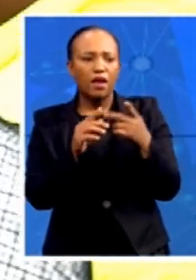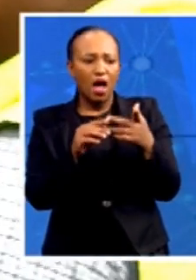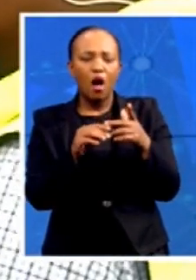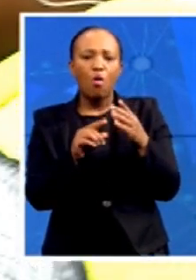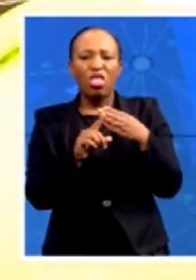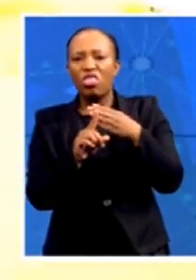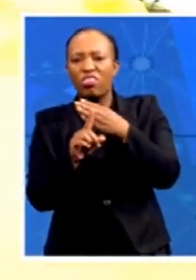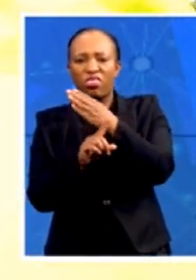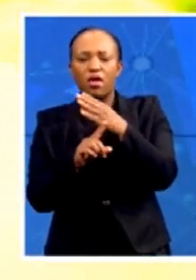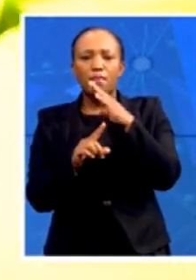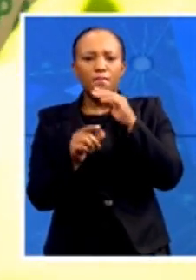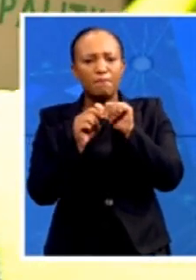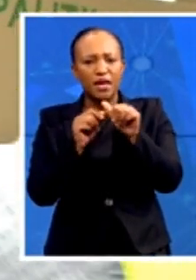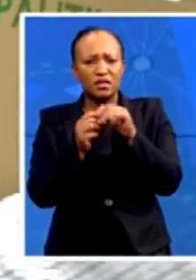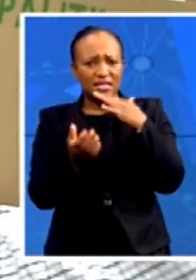were during previous times?